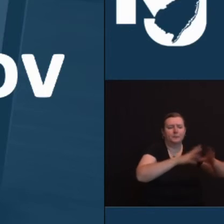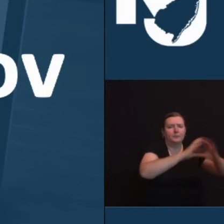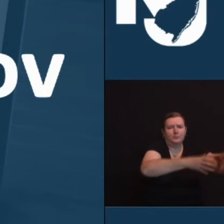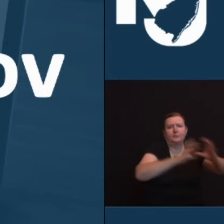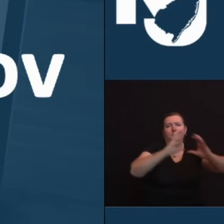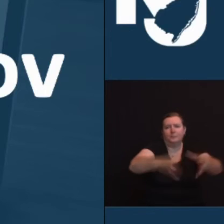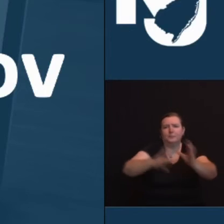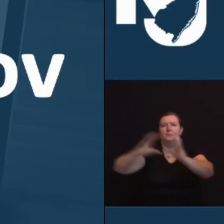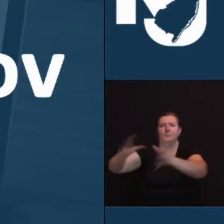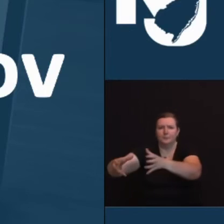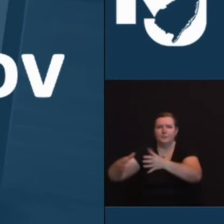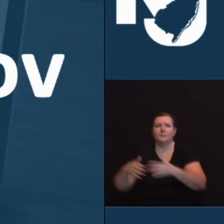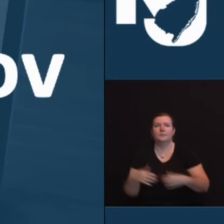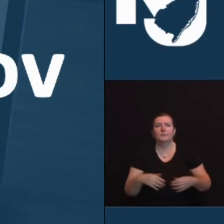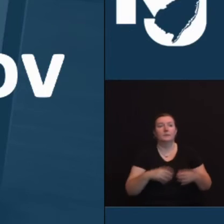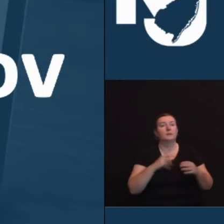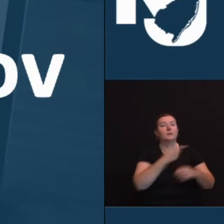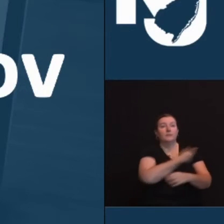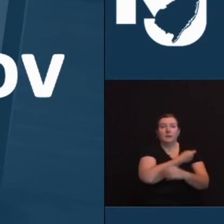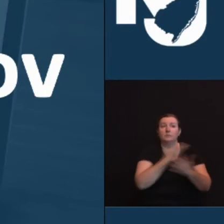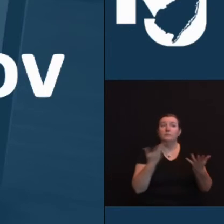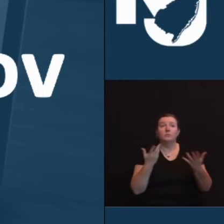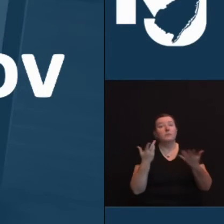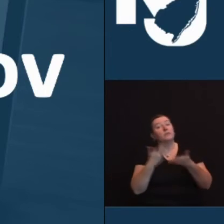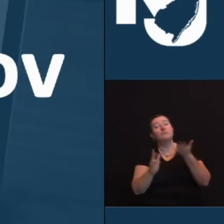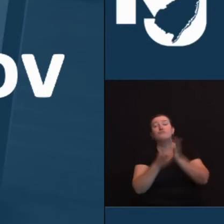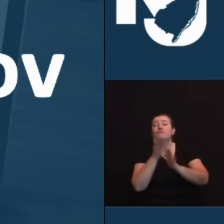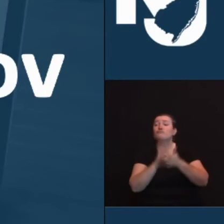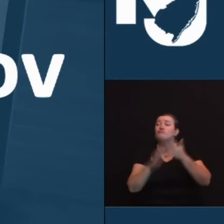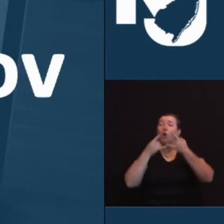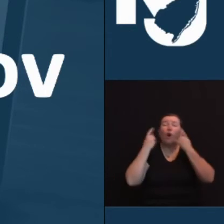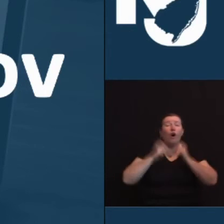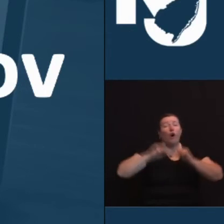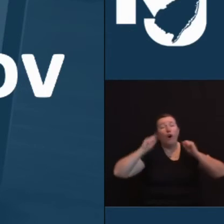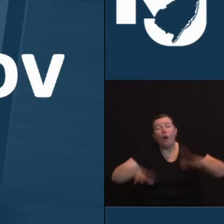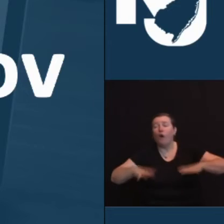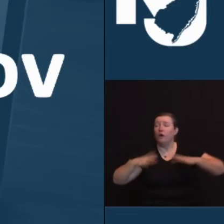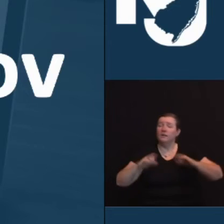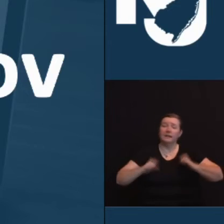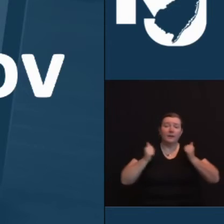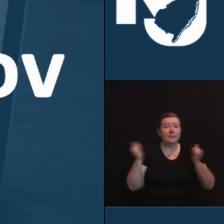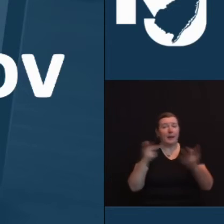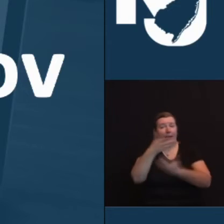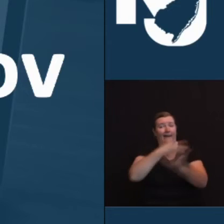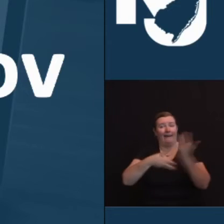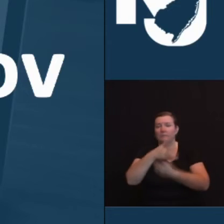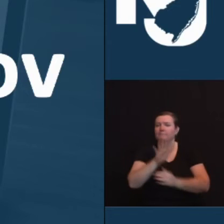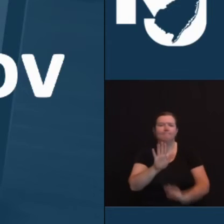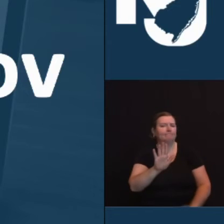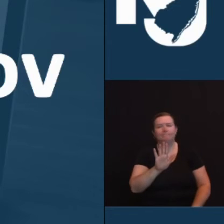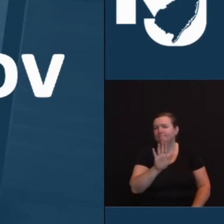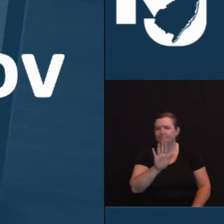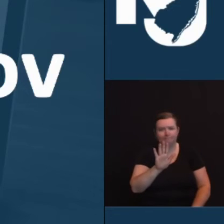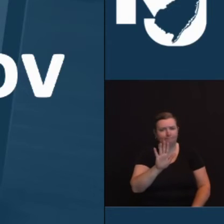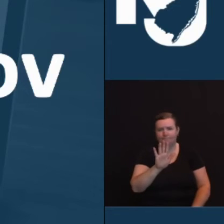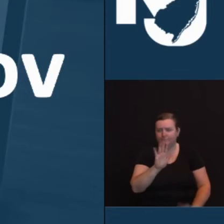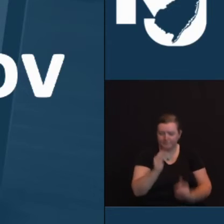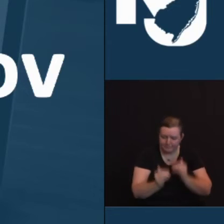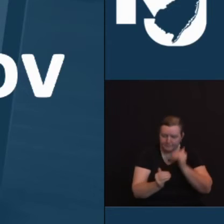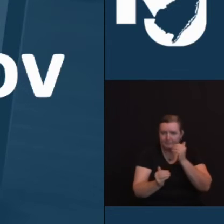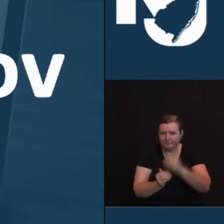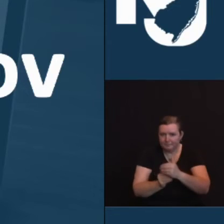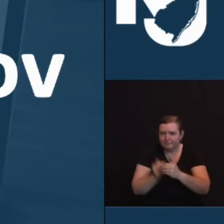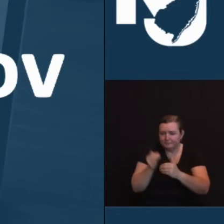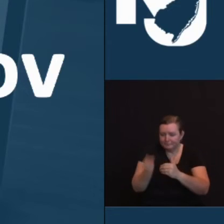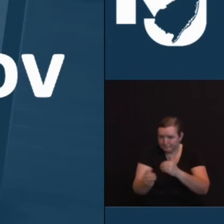and masks. And to that end, I must again pull back the reins on another aspect of our reopening. It gives me no joy to be